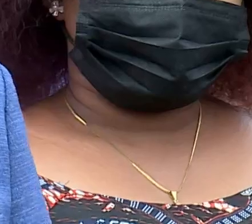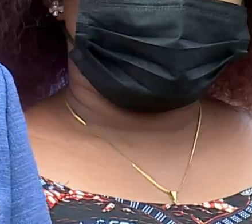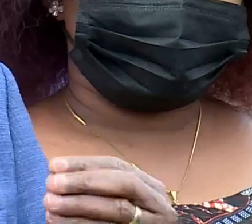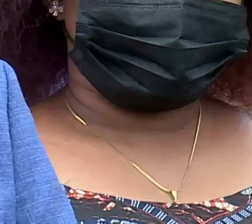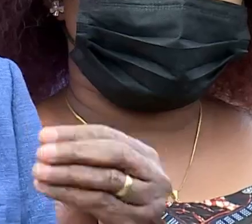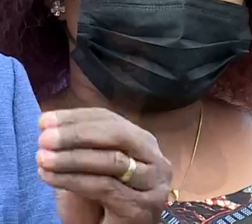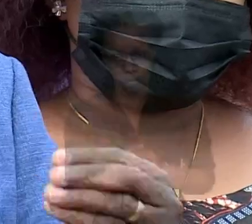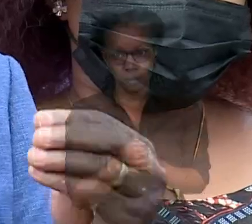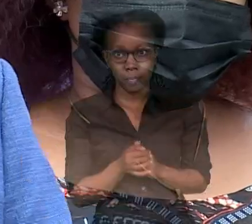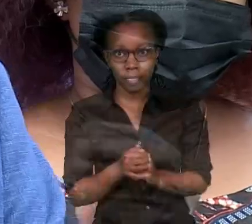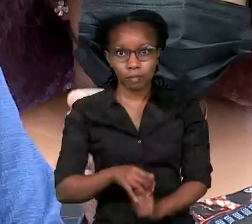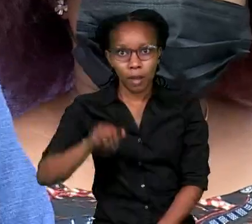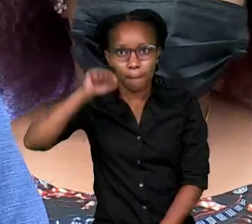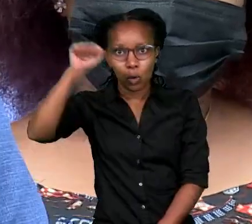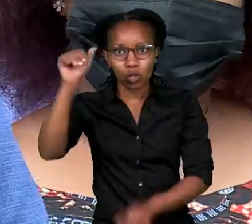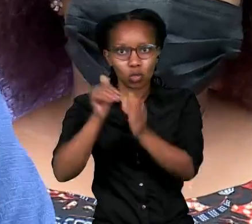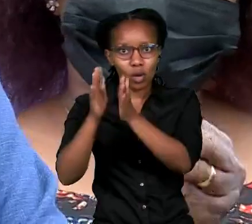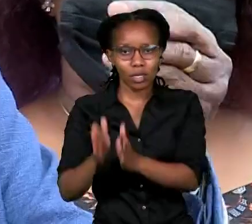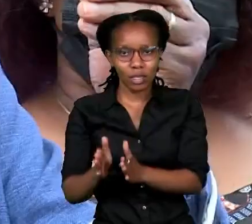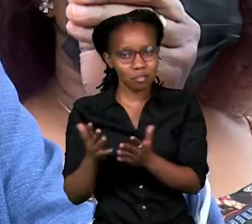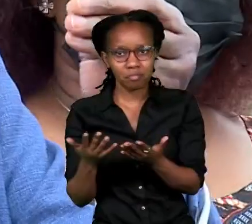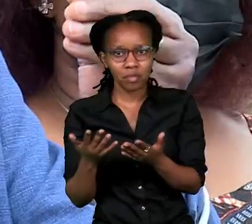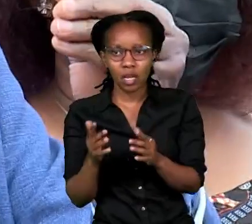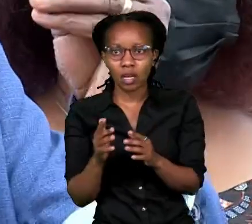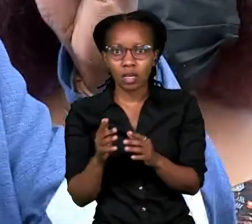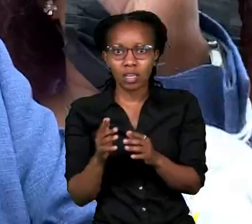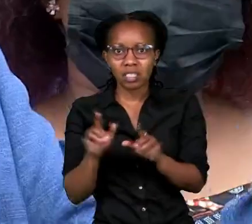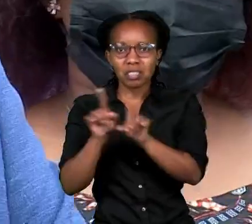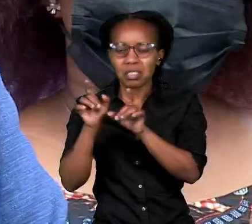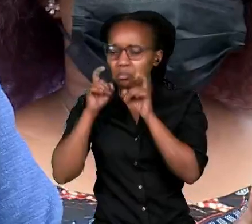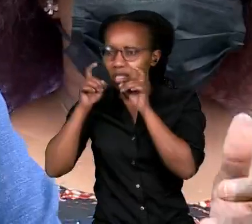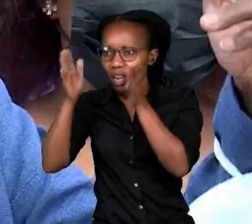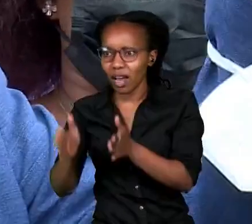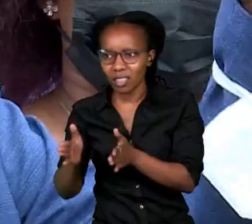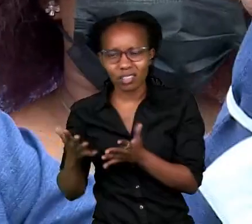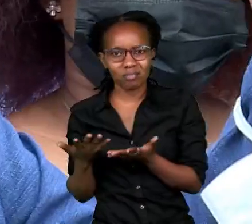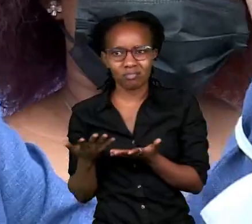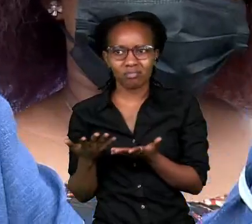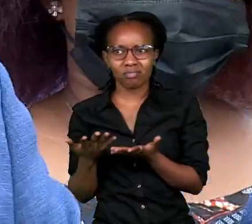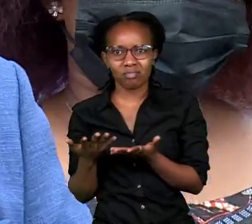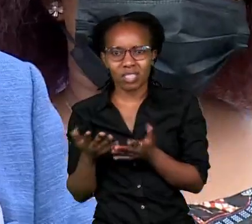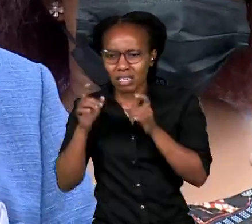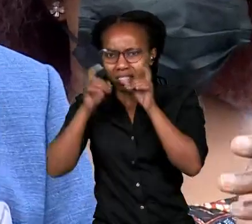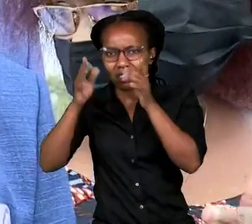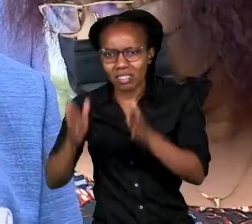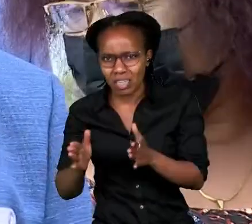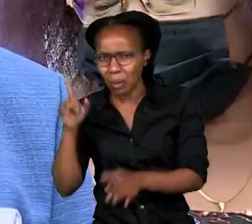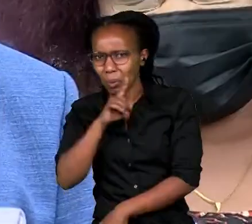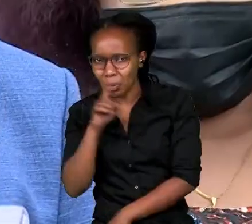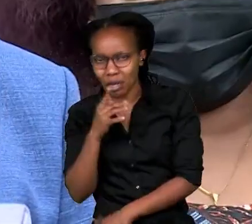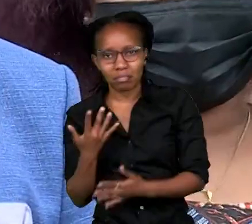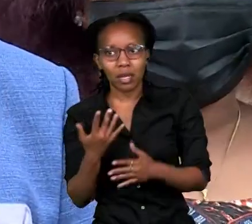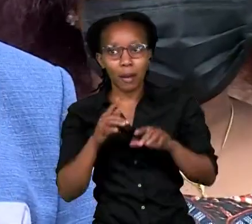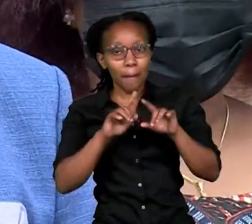Do not make political leaders look like they are sinners, top of the range sinners. At the end of the